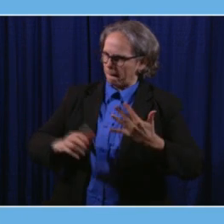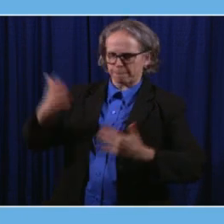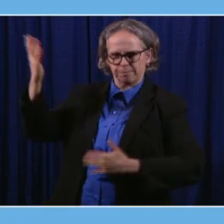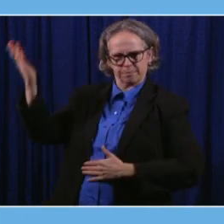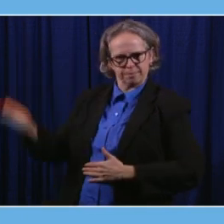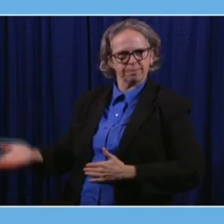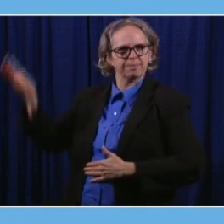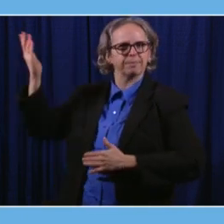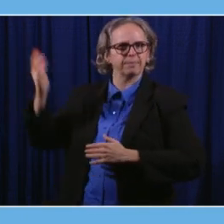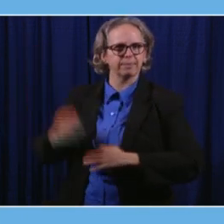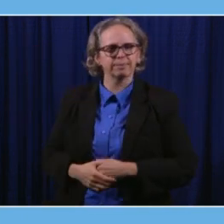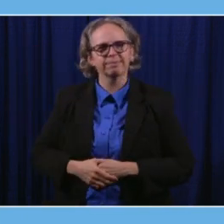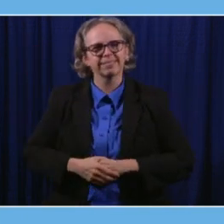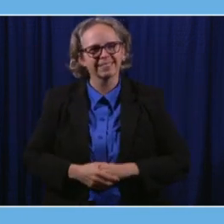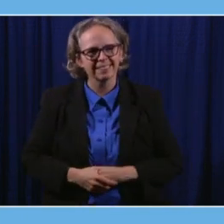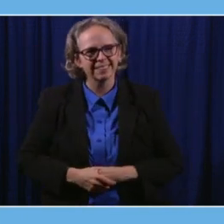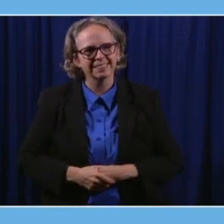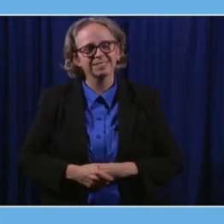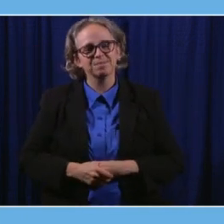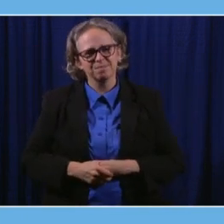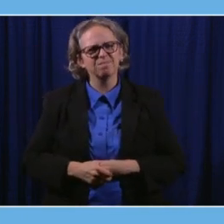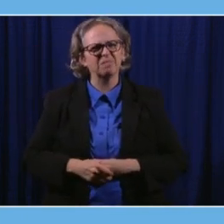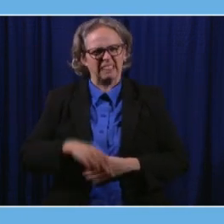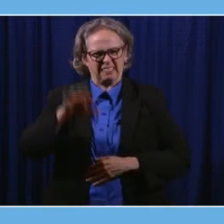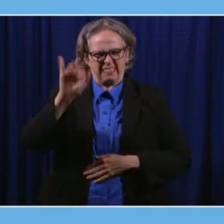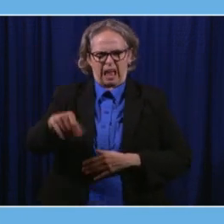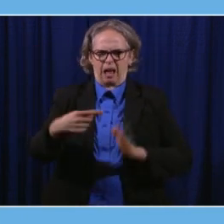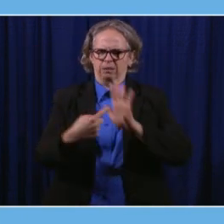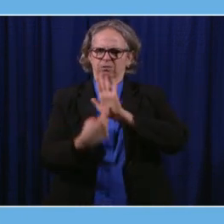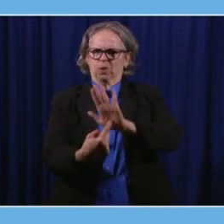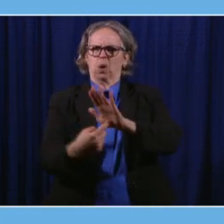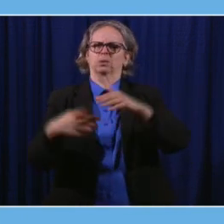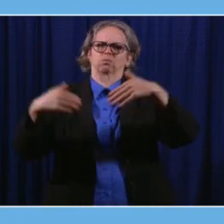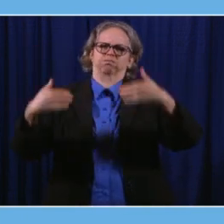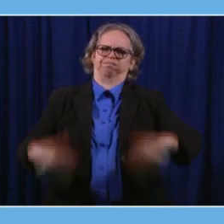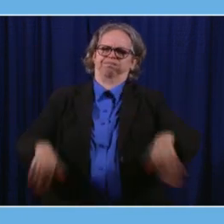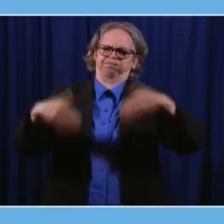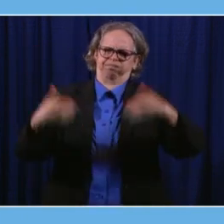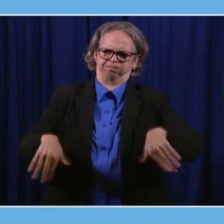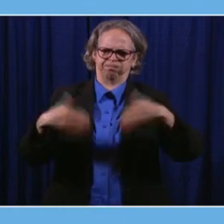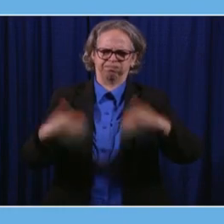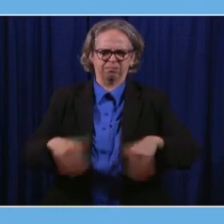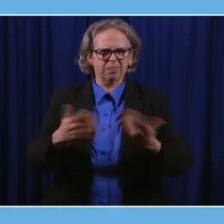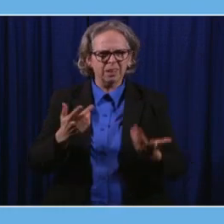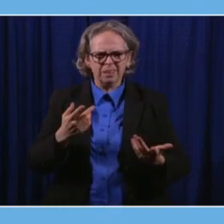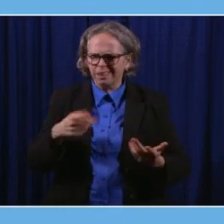what you'll see here is most of these are now some of our more smaller